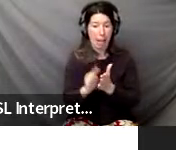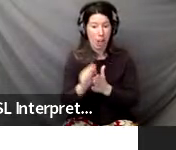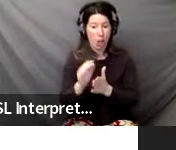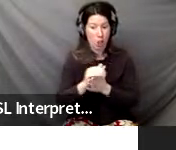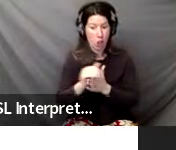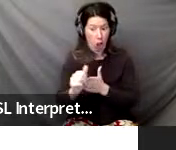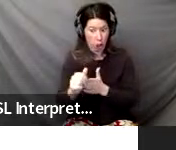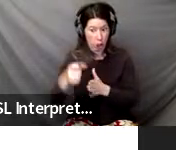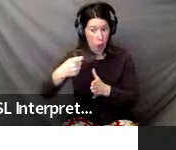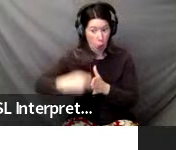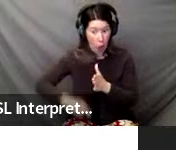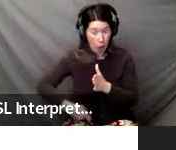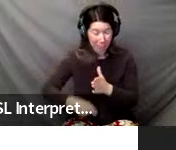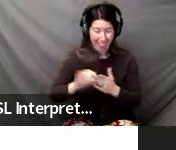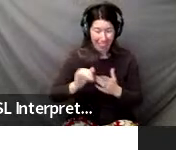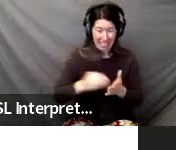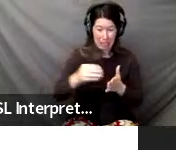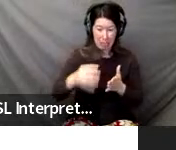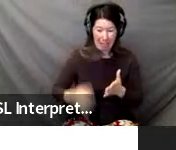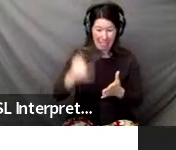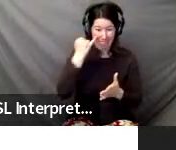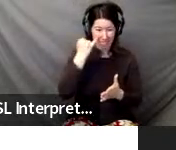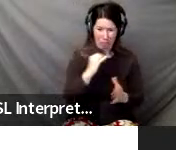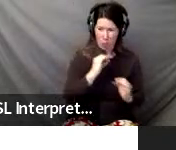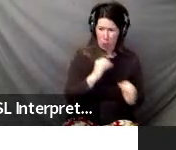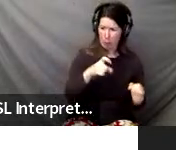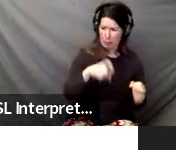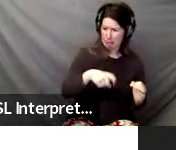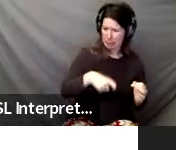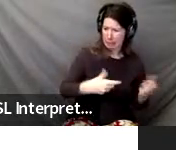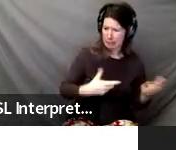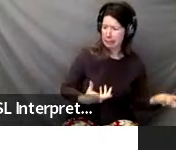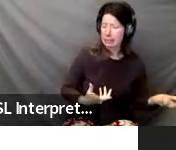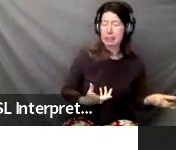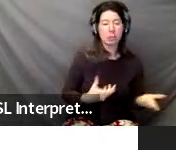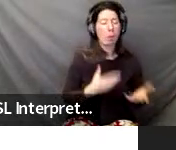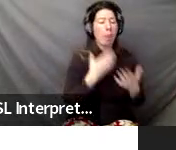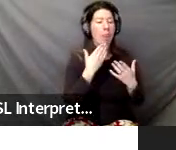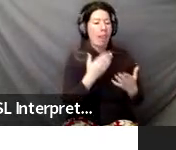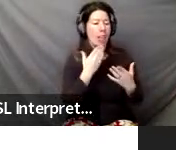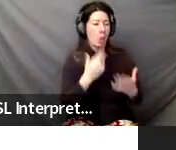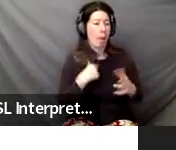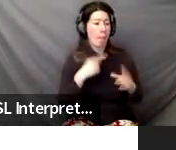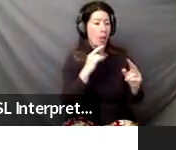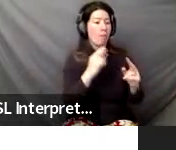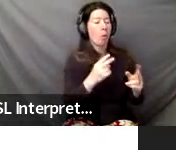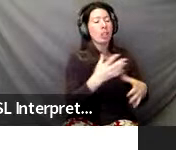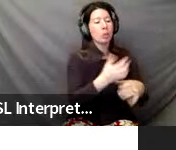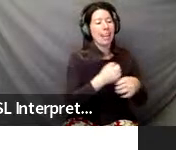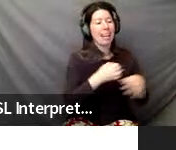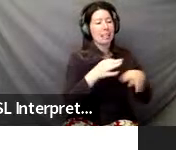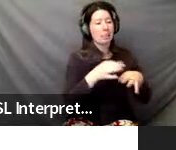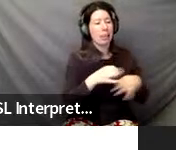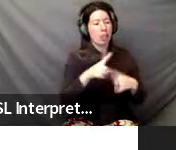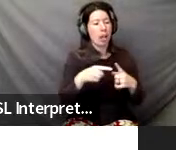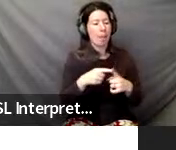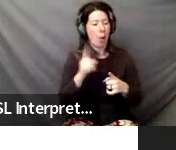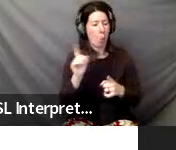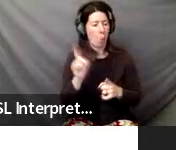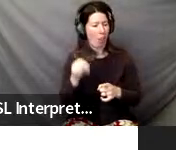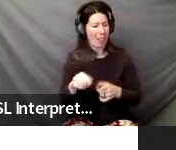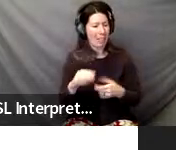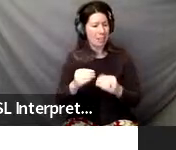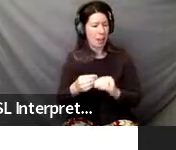no demand. So thank you for your patience, and I look forward to getting an explanation on where the transit ridership numbers came